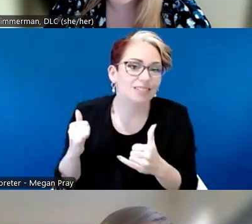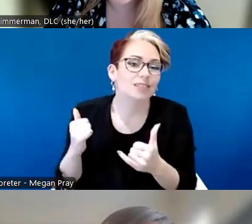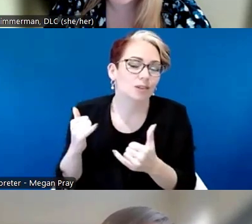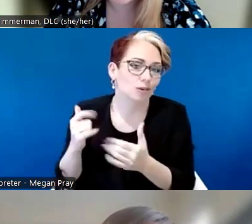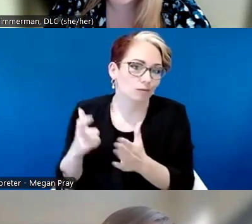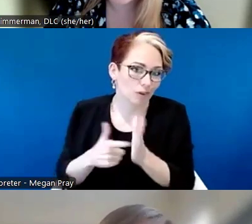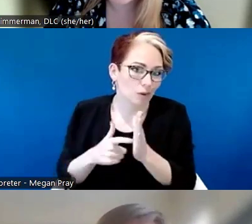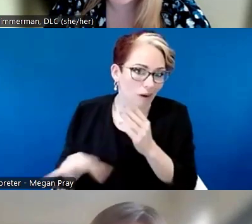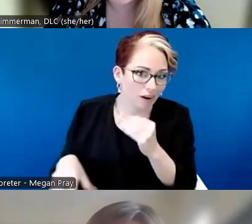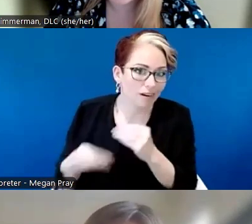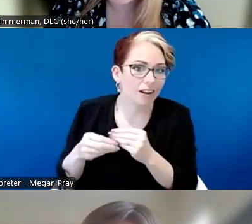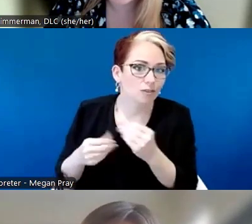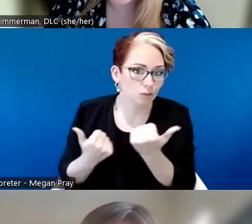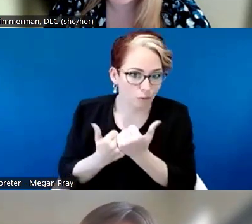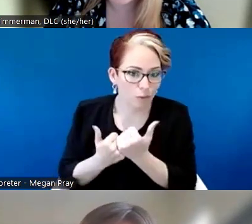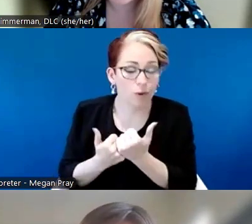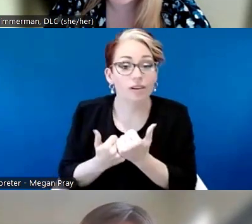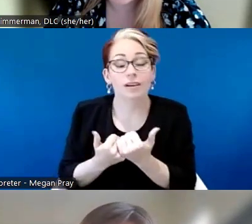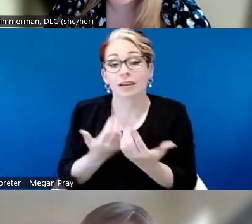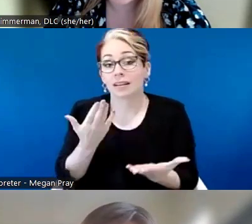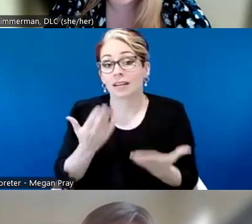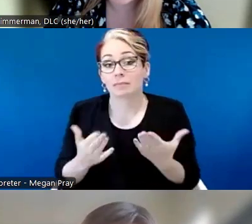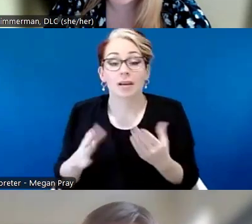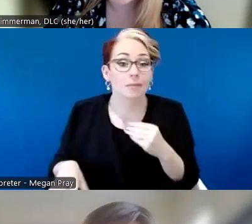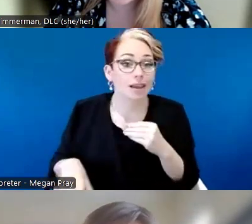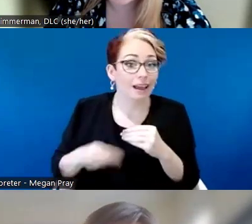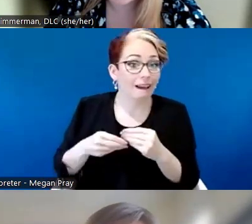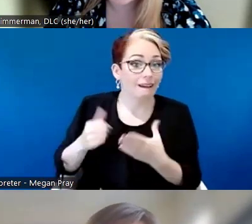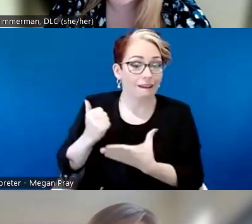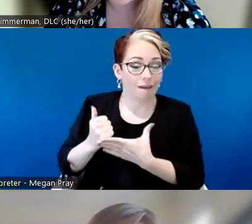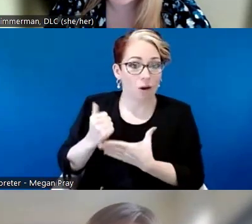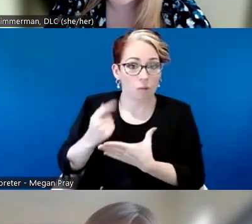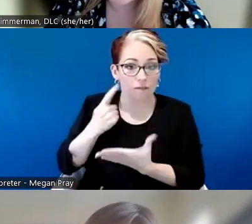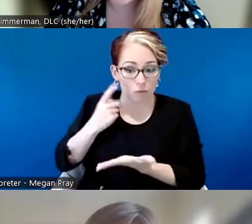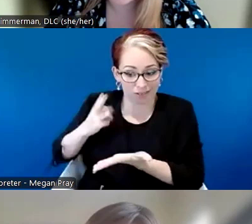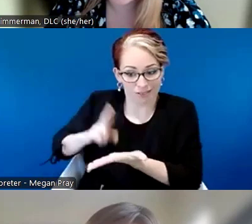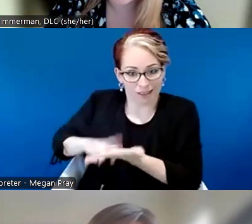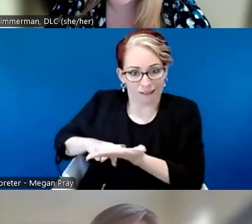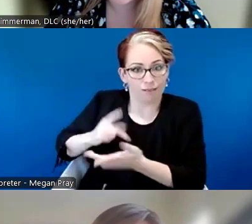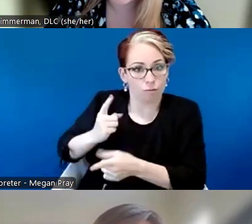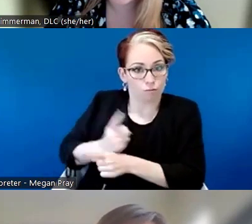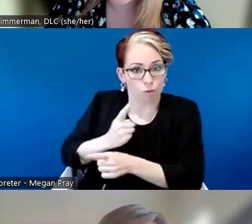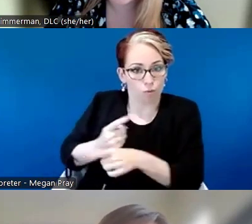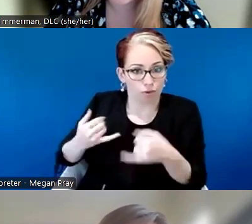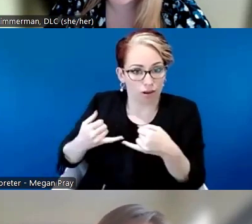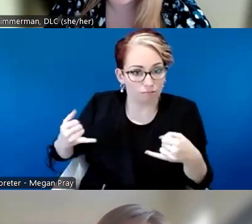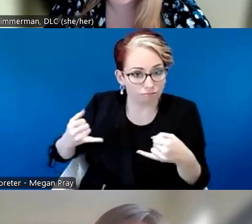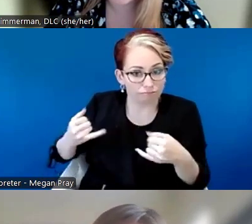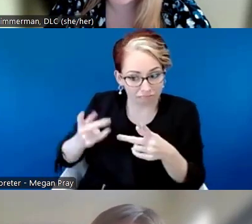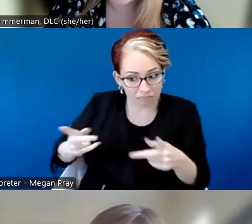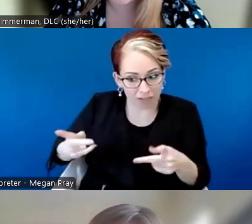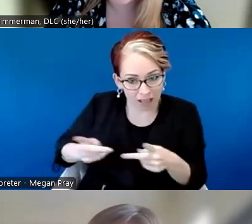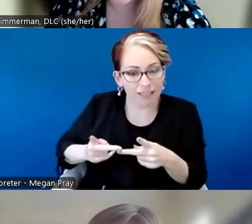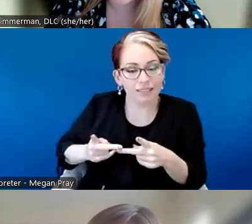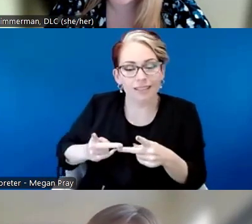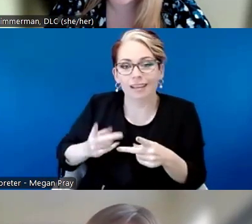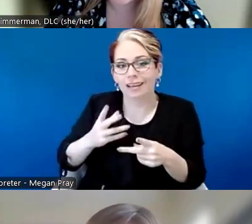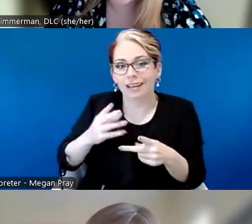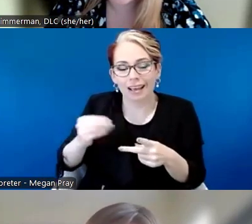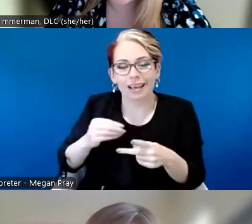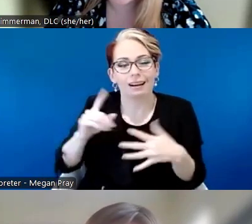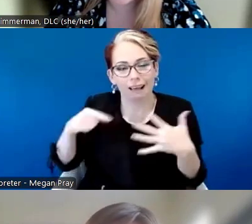signing in the appropriate spot on the envelope. and managing all